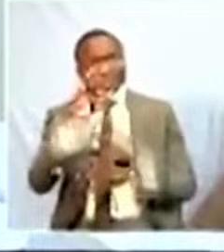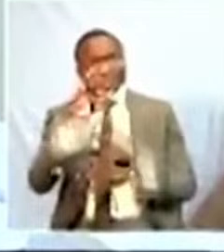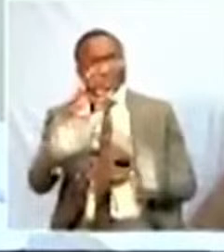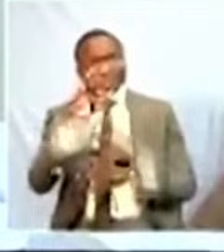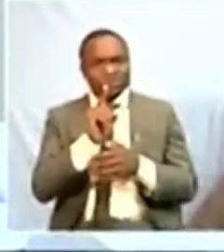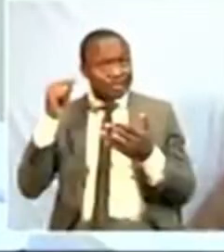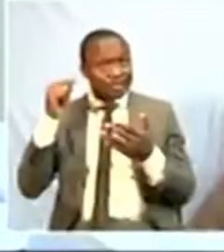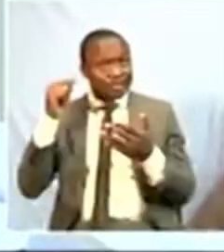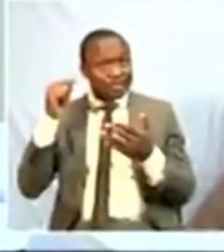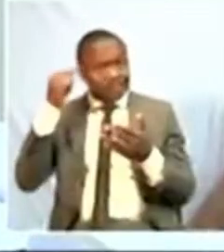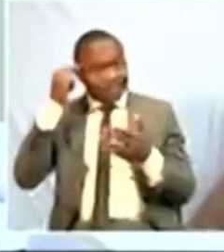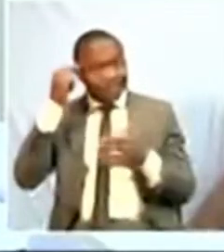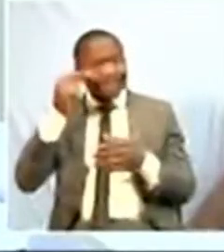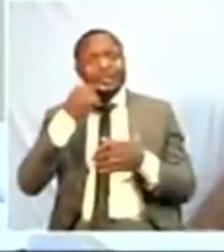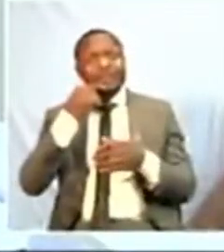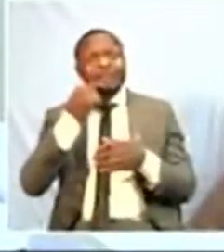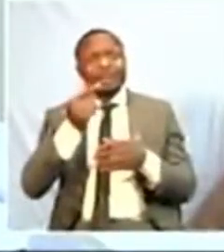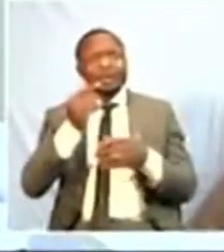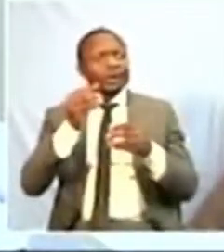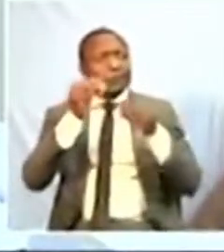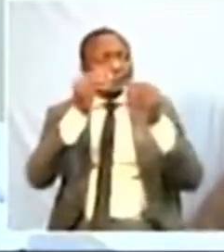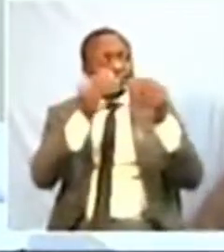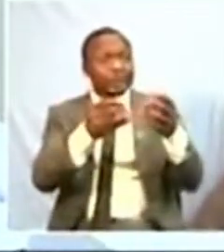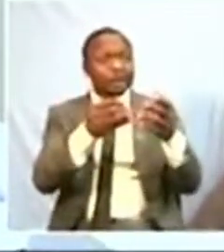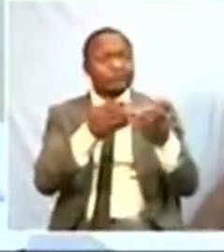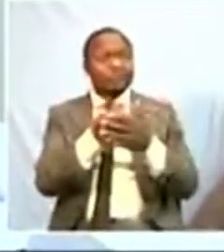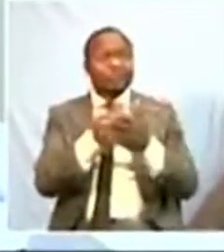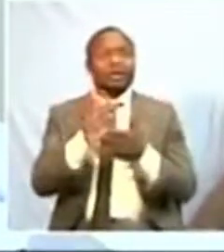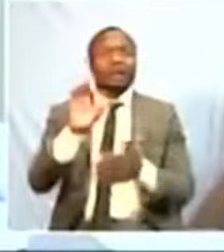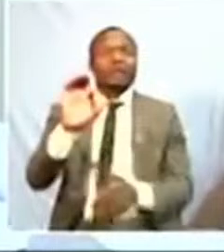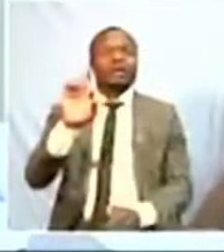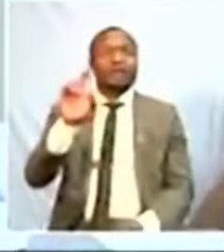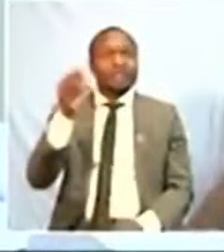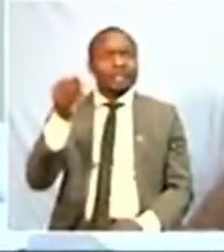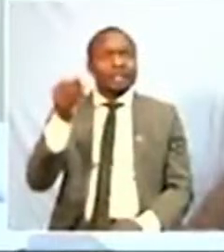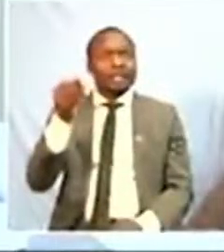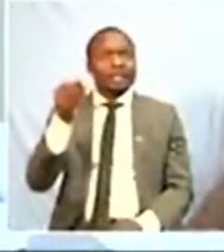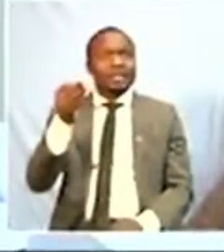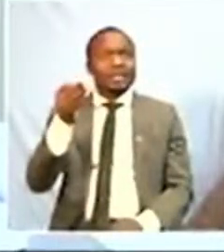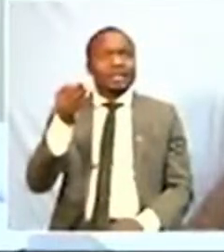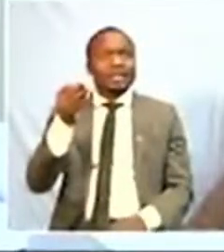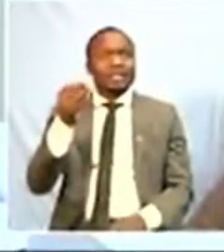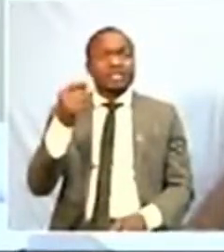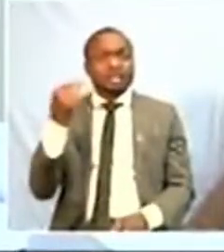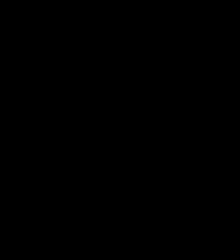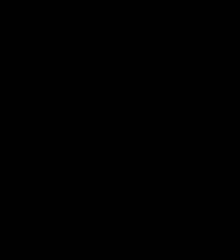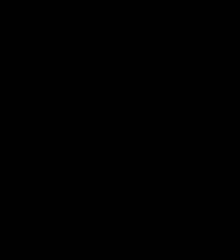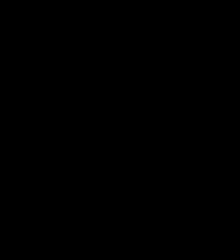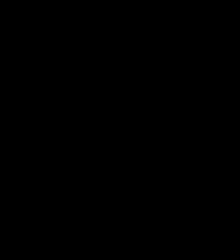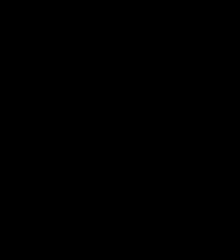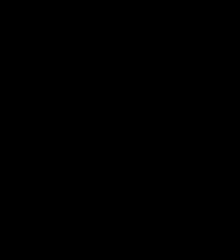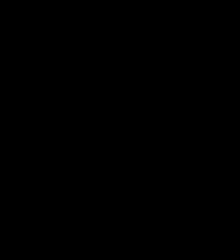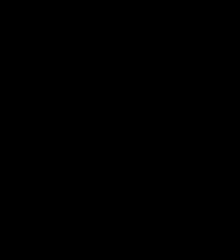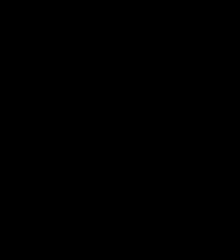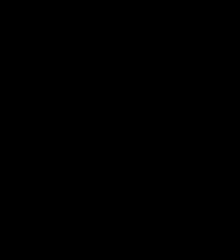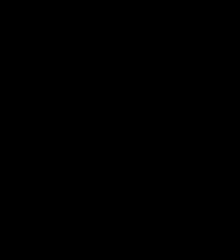So when the government is said we have released the money and the CDF is the channel for our development,